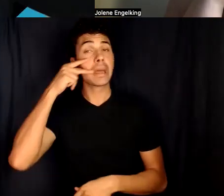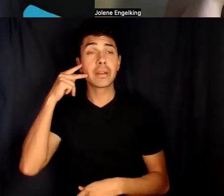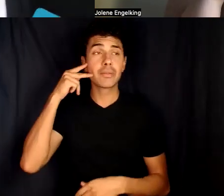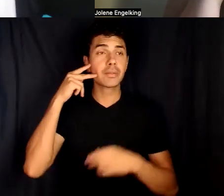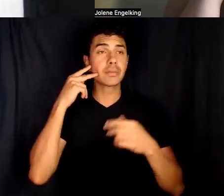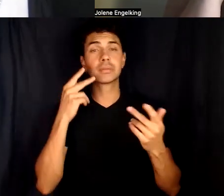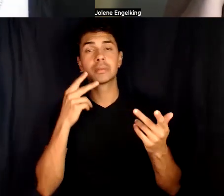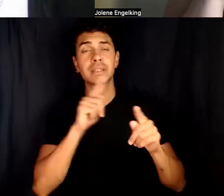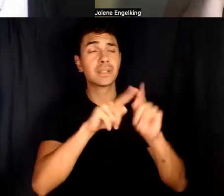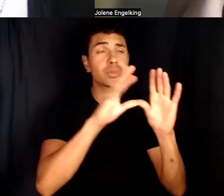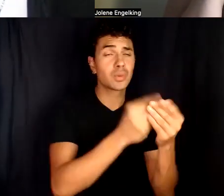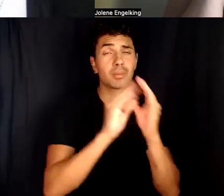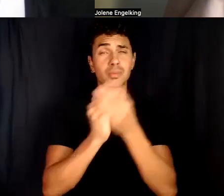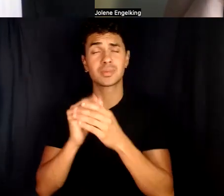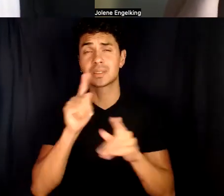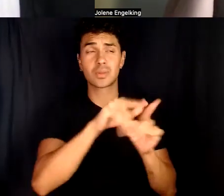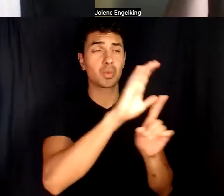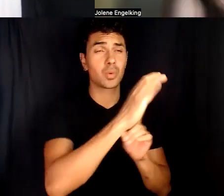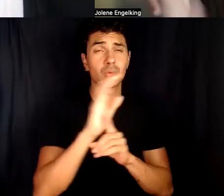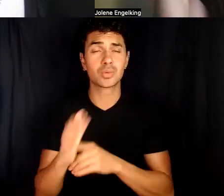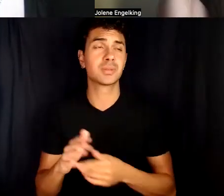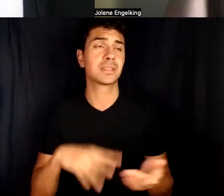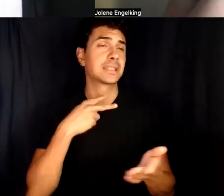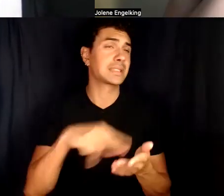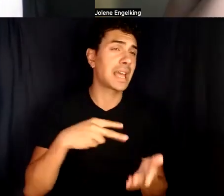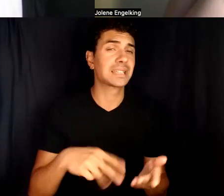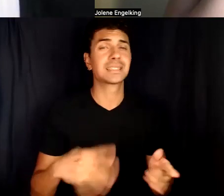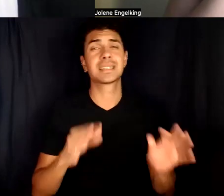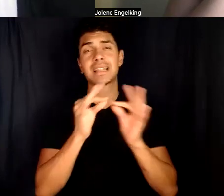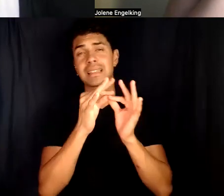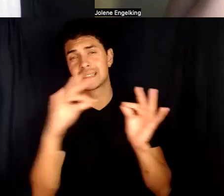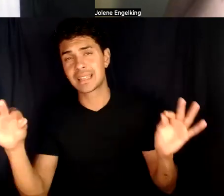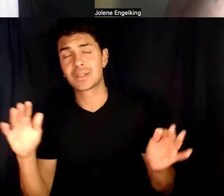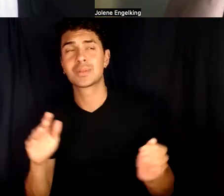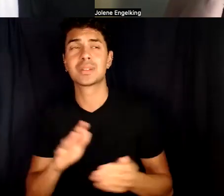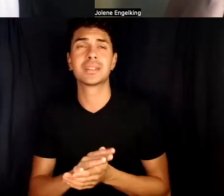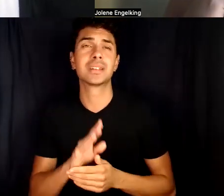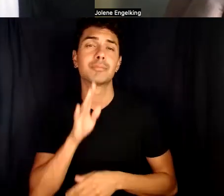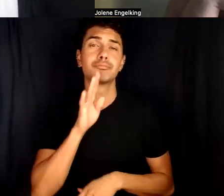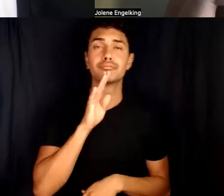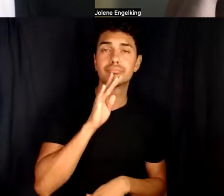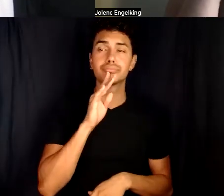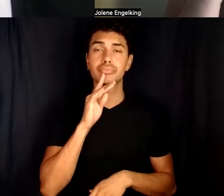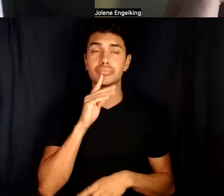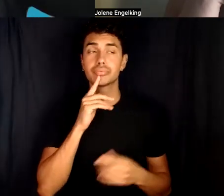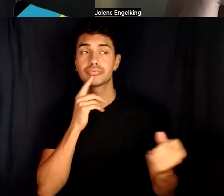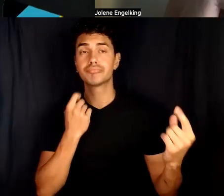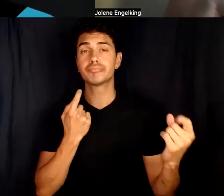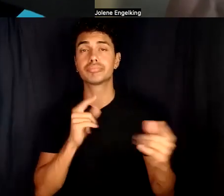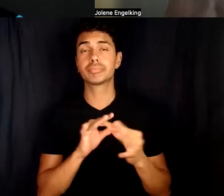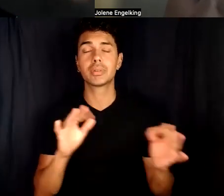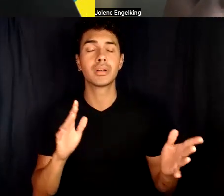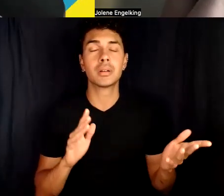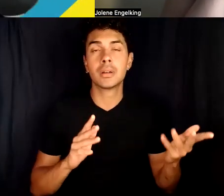traditions, dance, slang, all of that kind of stuff. You can't know it all. But what you can do is, as I said earlier,